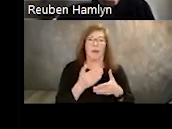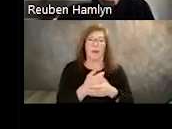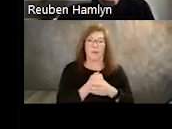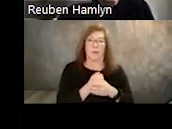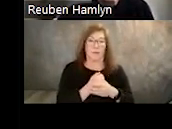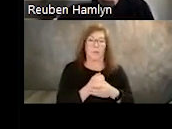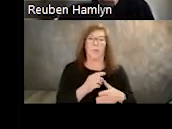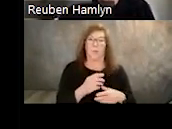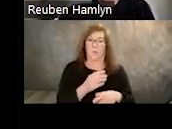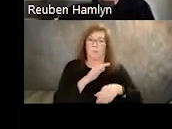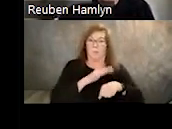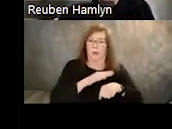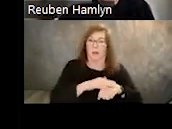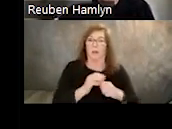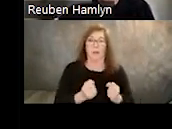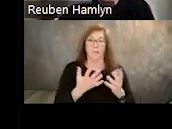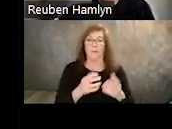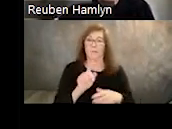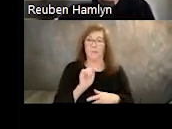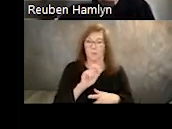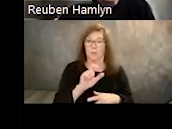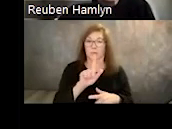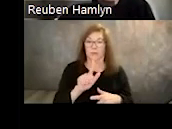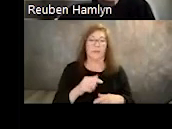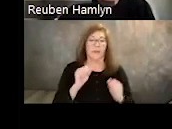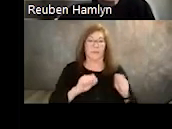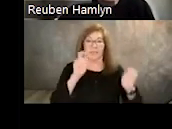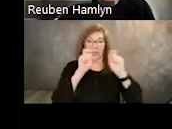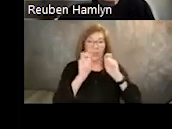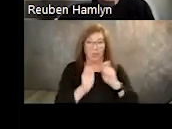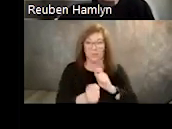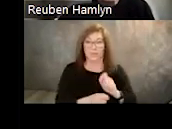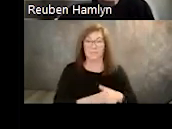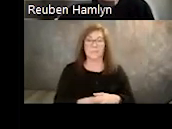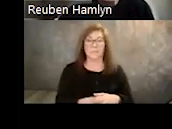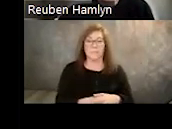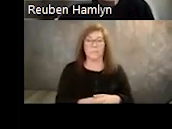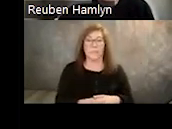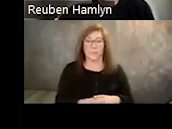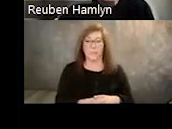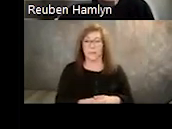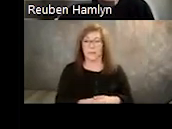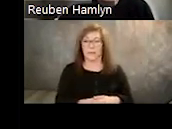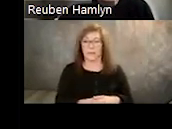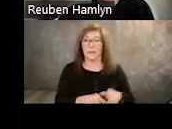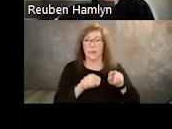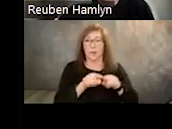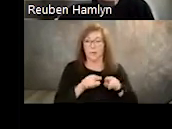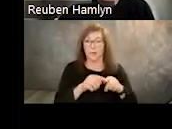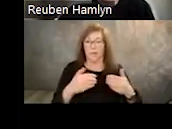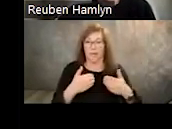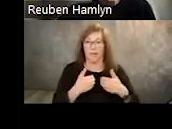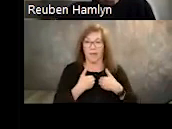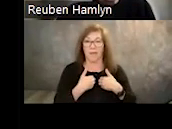with a word of caution of like how much these tools keep changing. And we also did